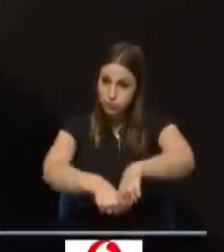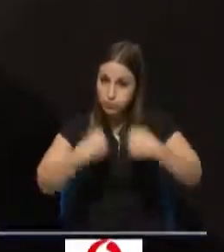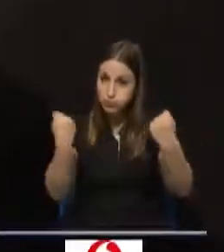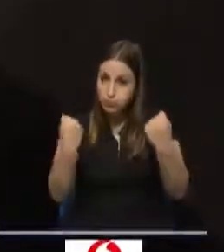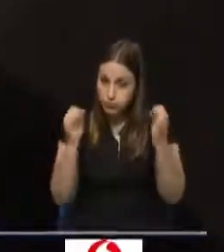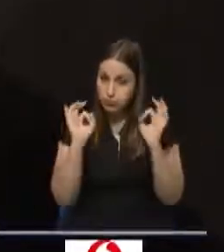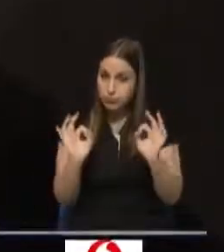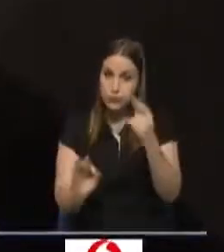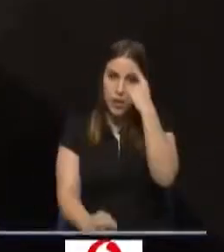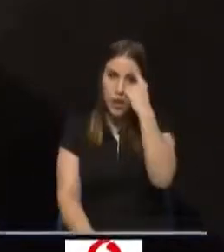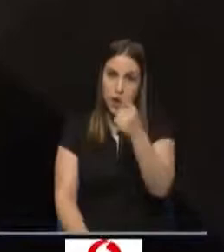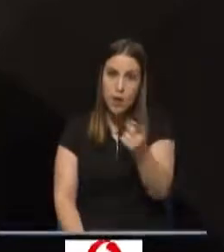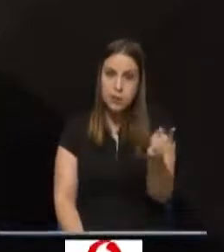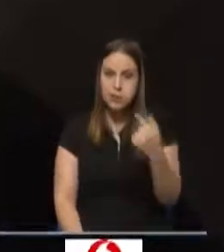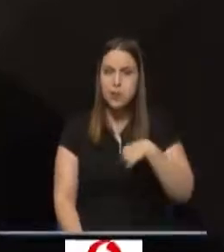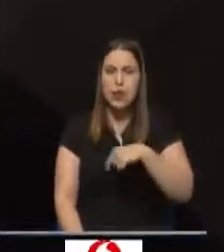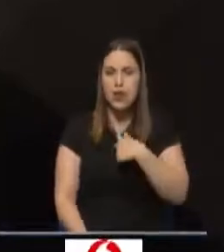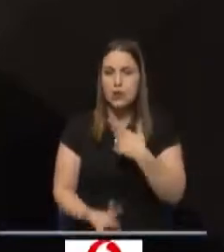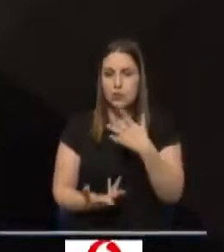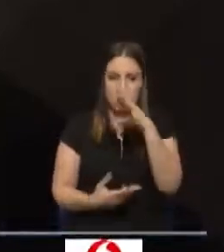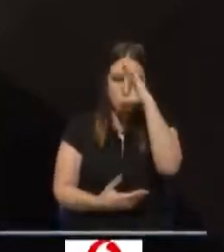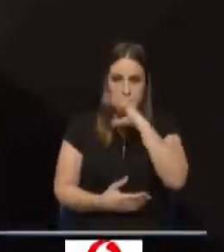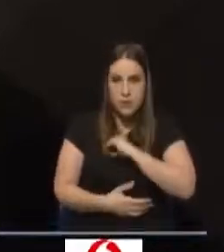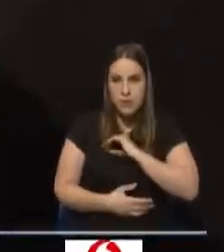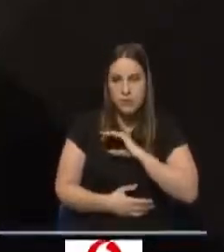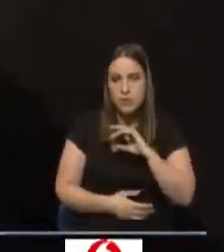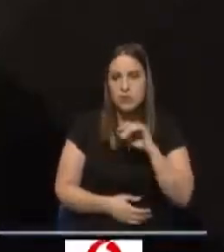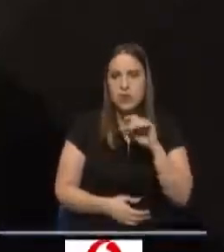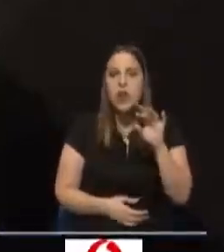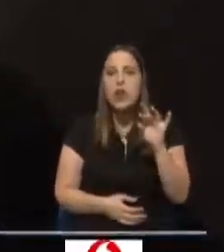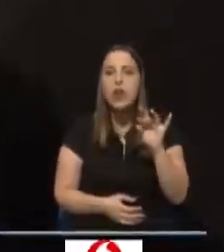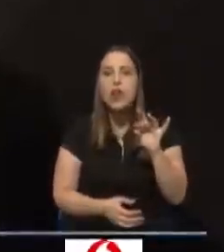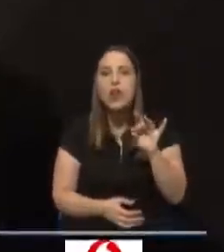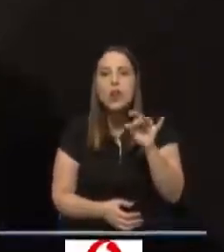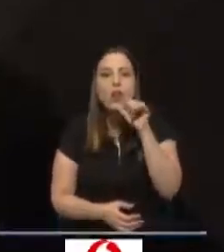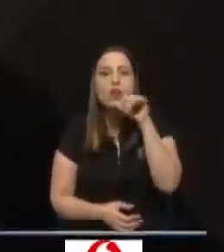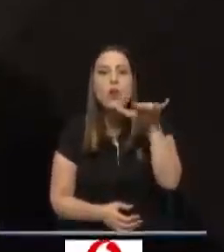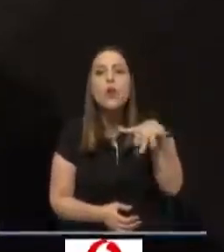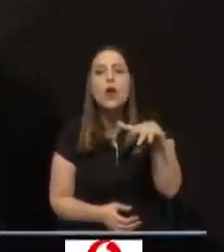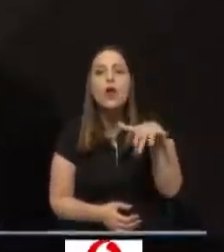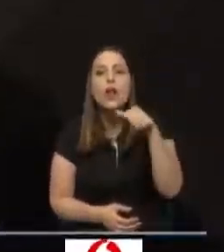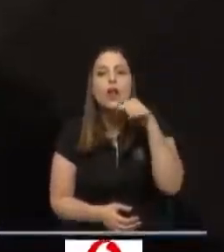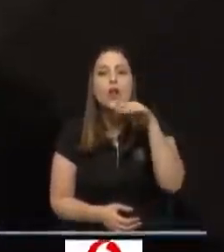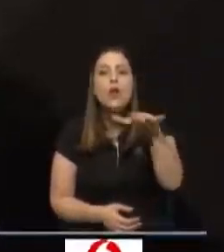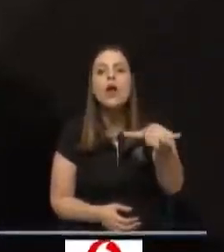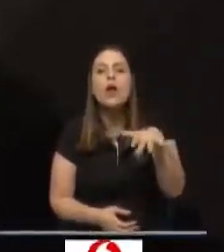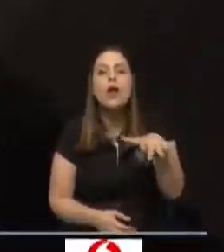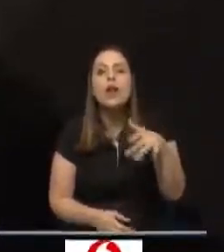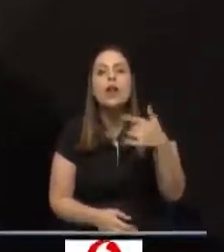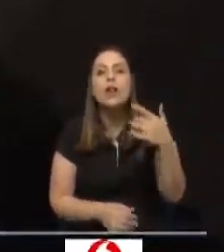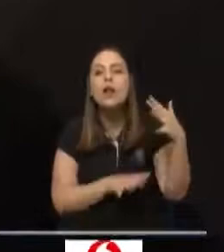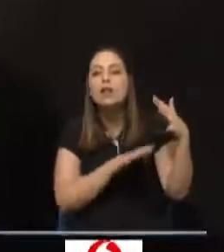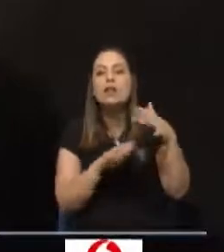destructive. So as I said, we have no indication and